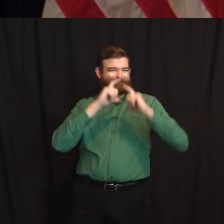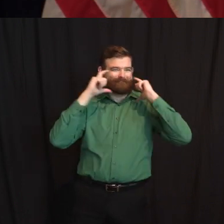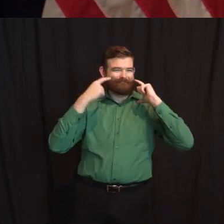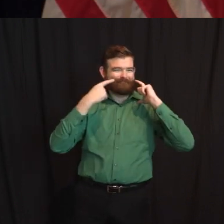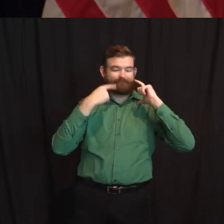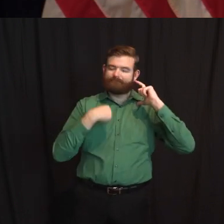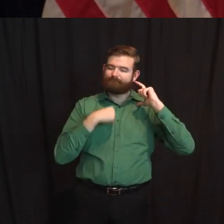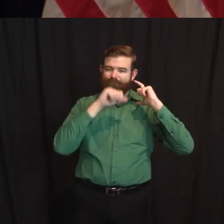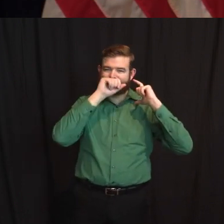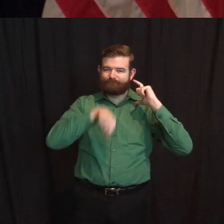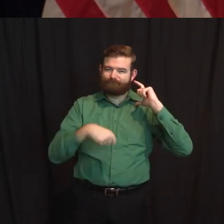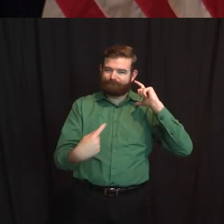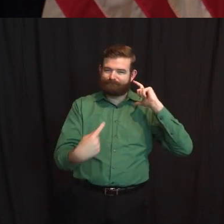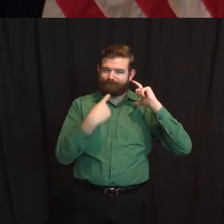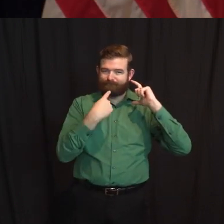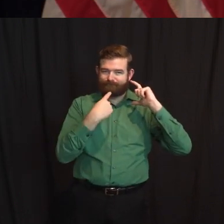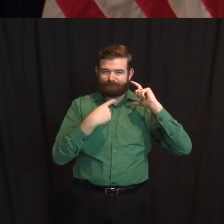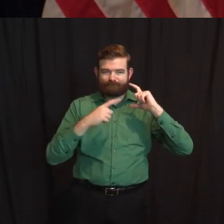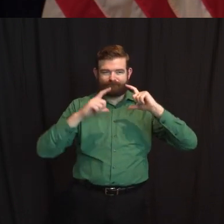Don't need to cover my eyes.